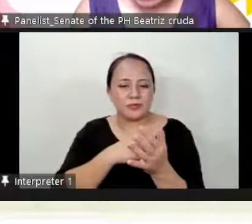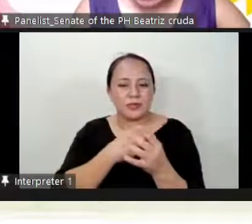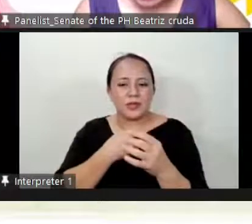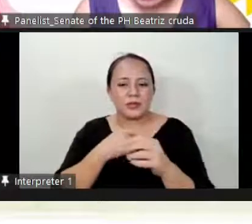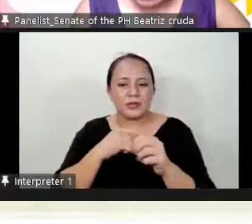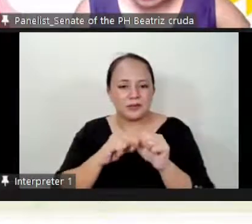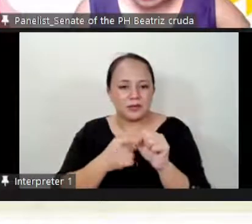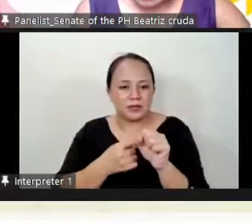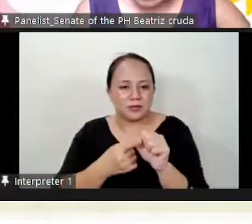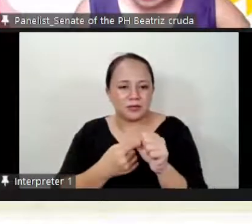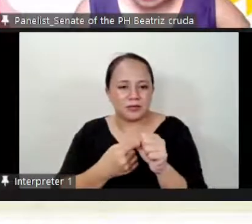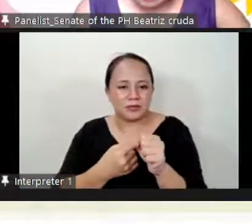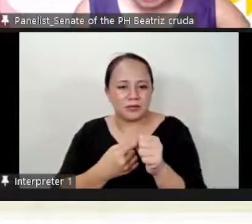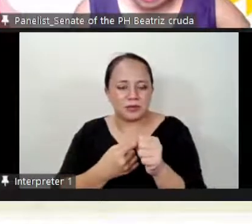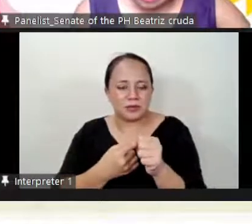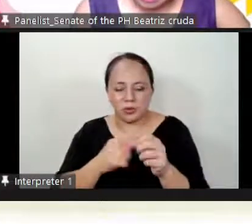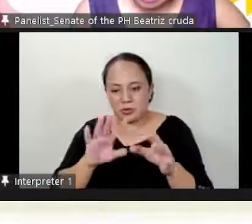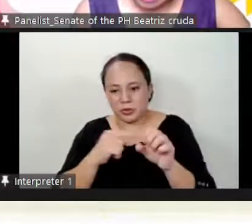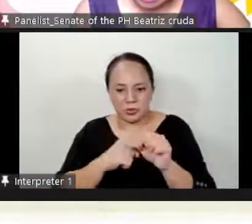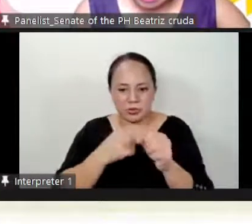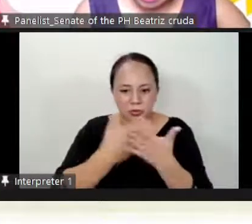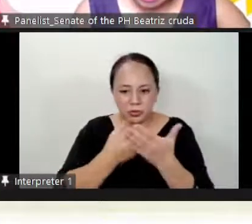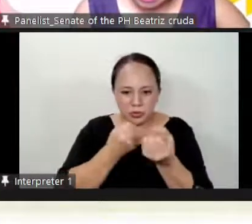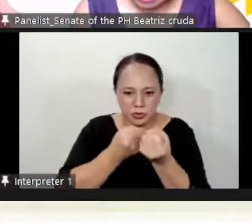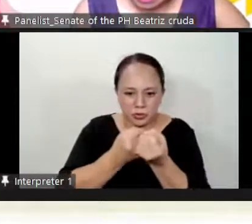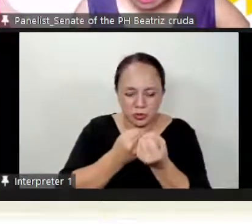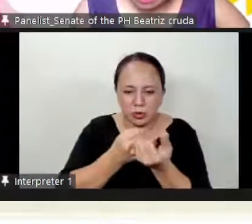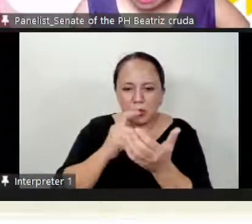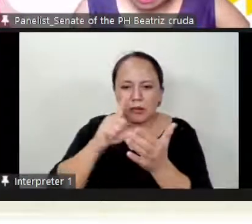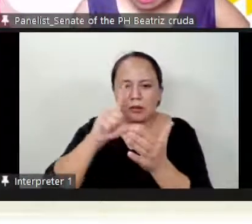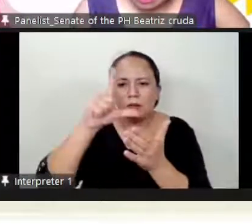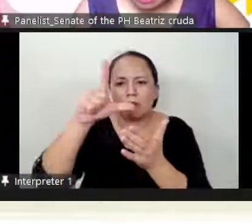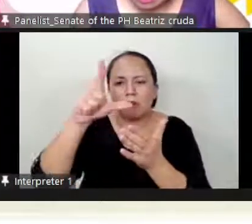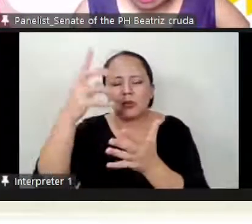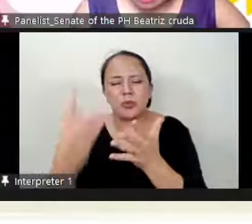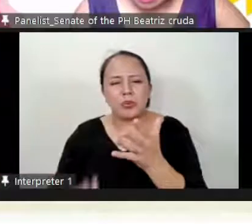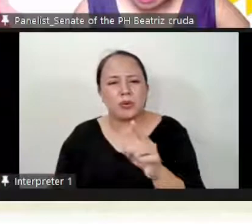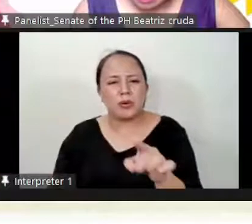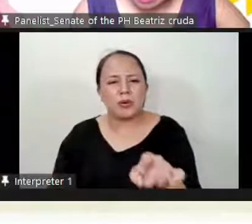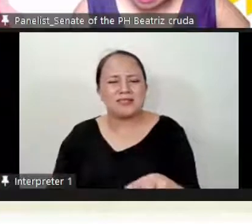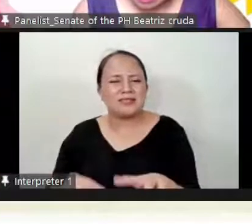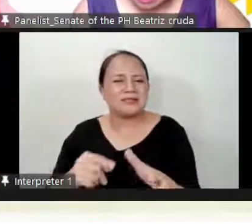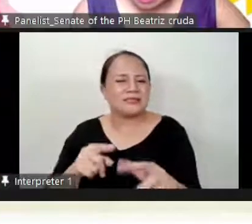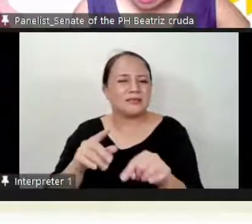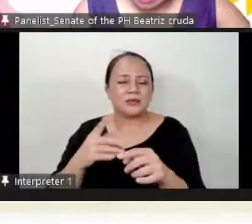out well and then hindi naman pala kaya ng funds. So we